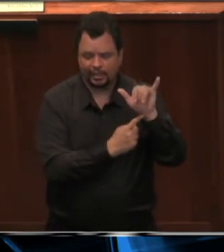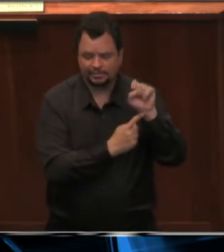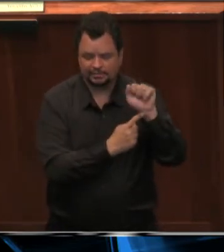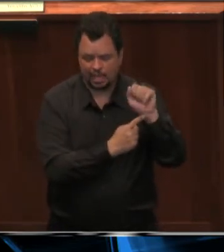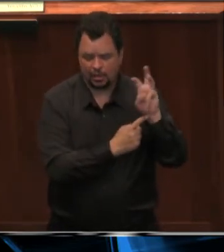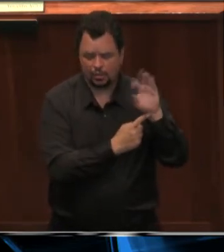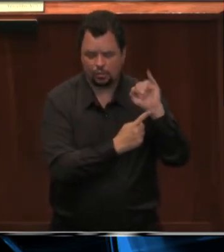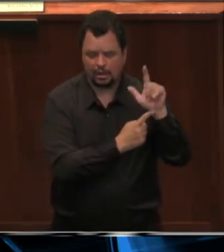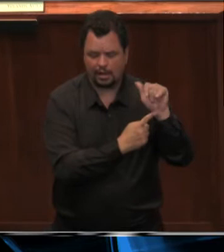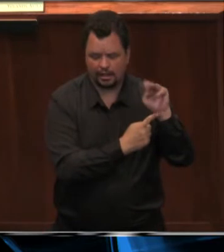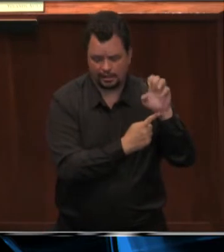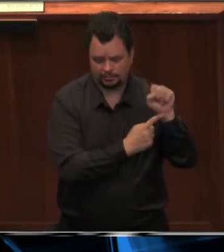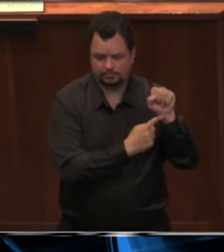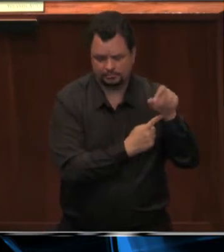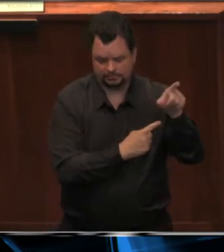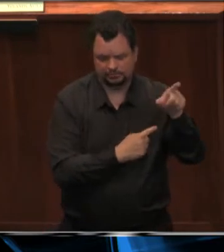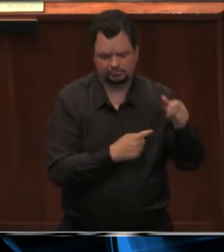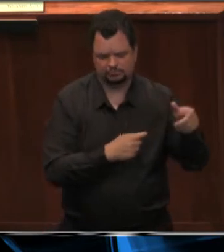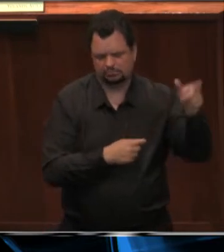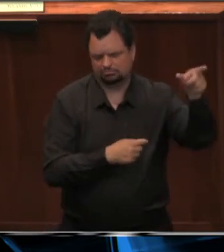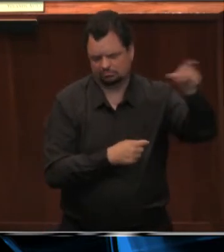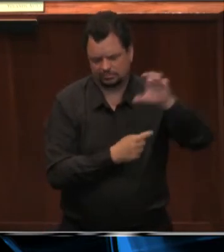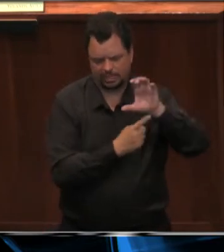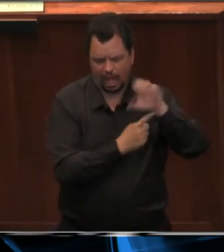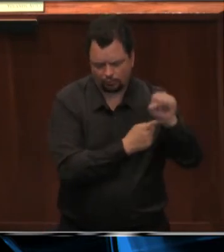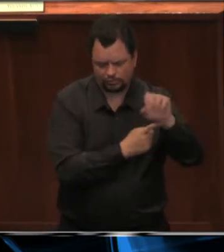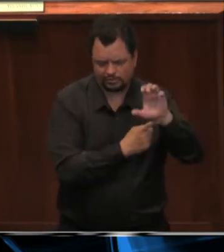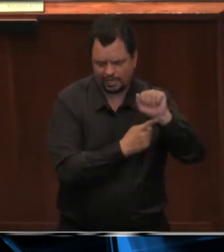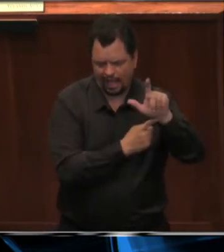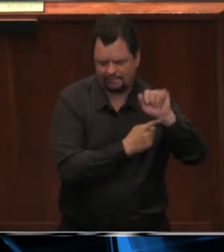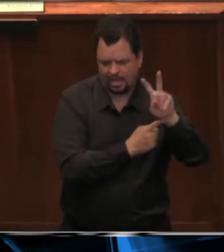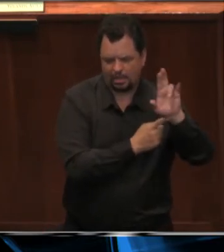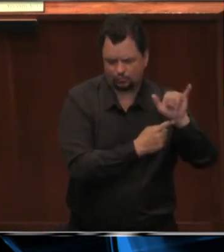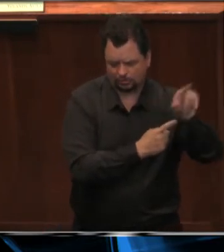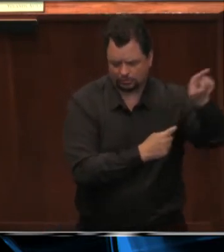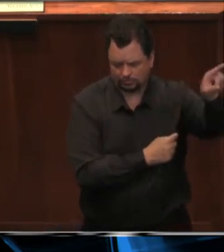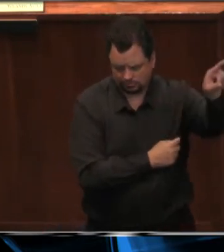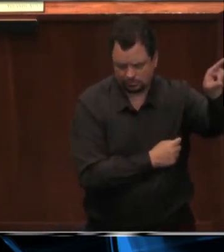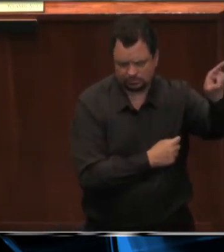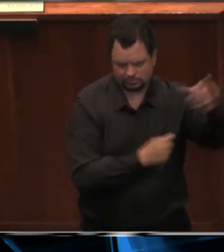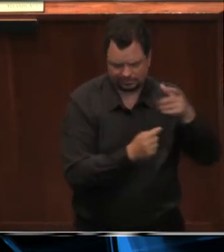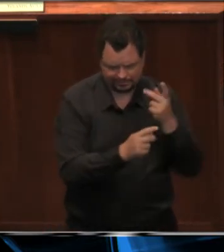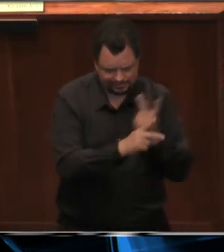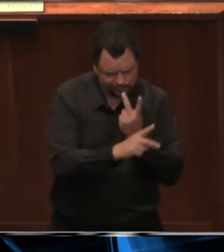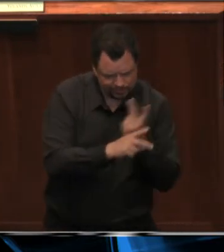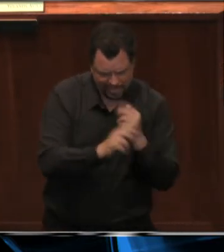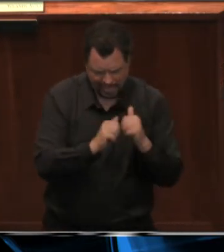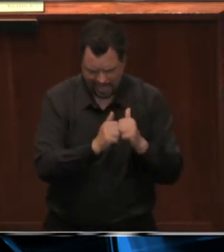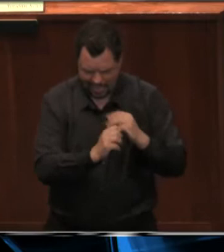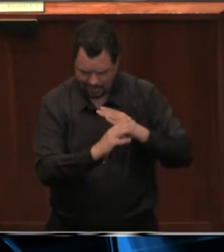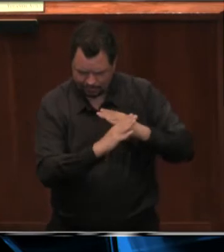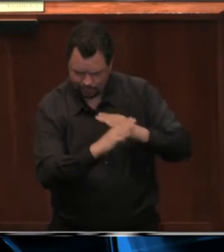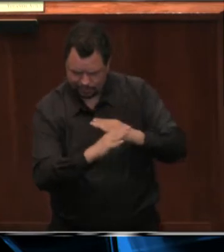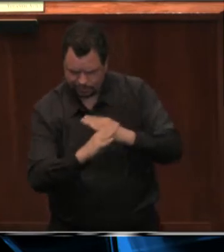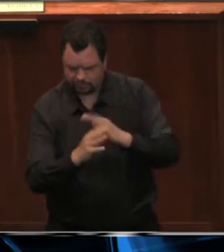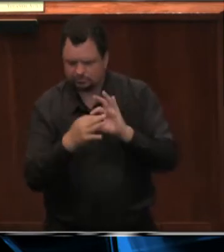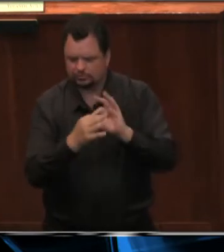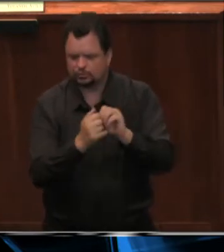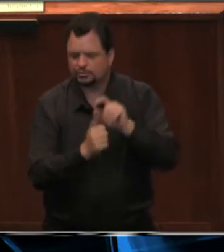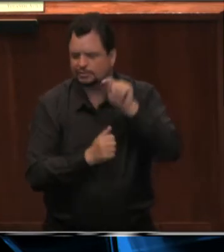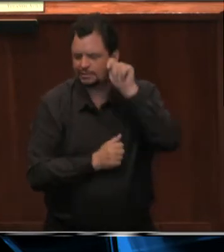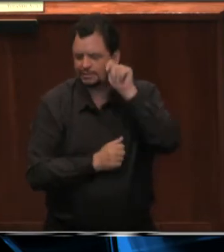on numerous different efforts in the community around prevention and teen suicide prevention, and she